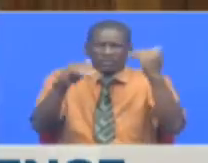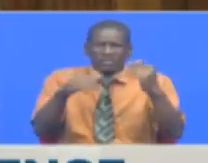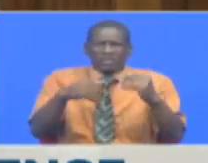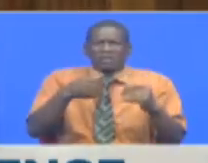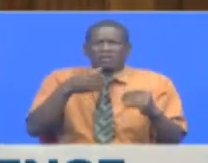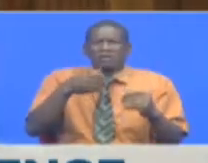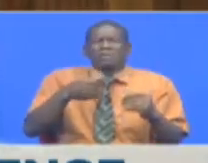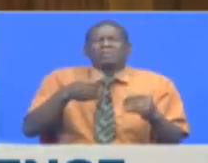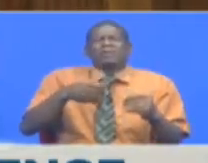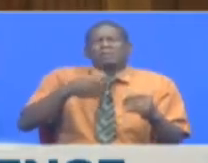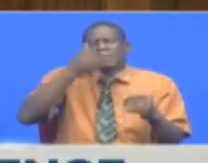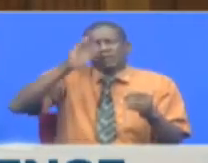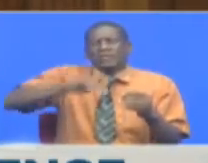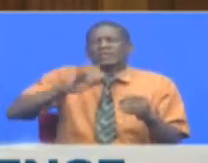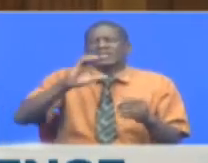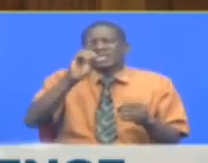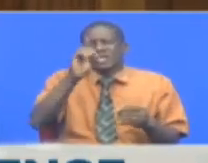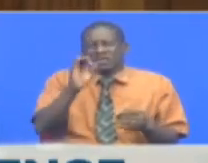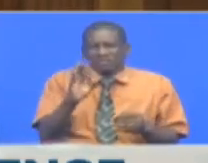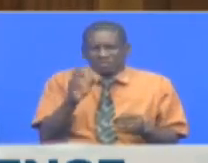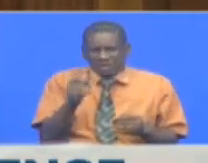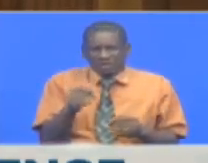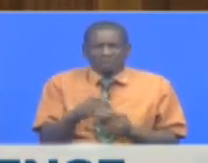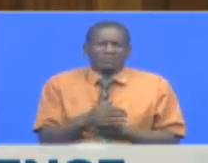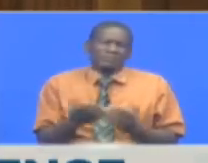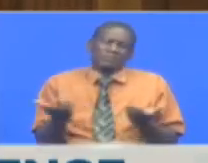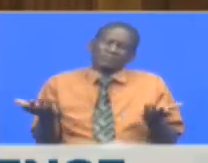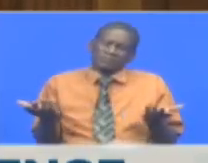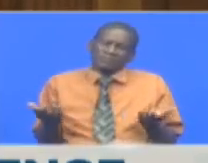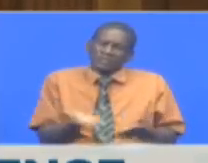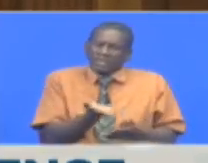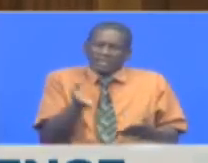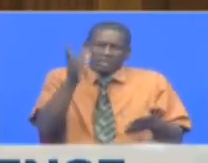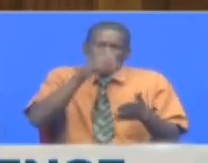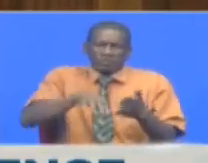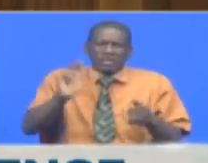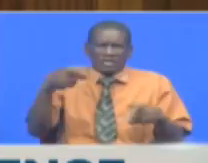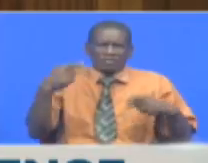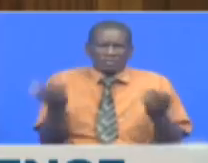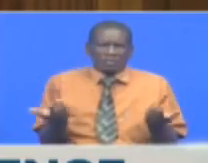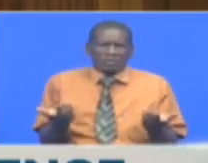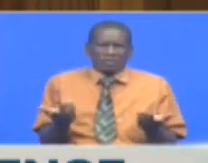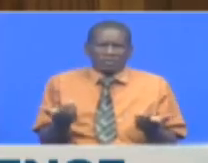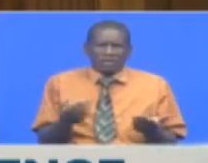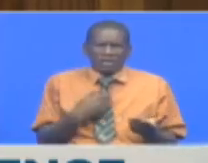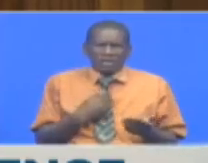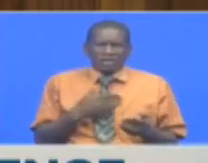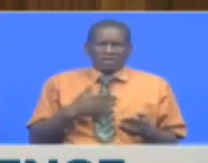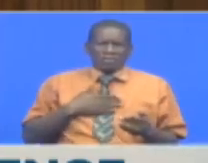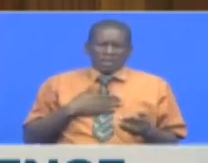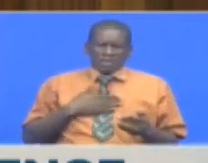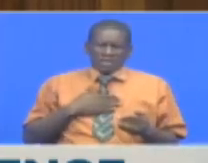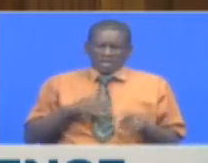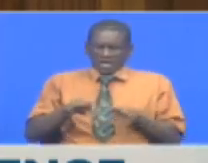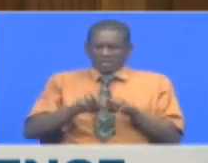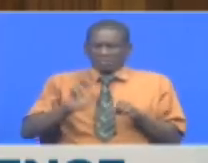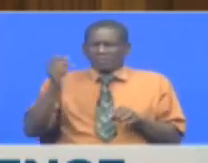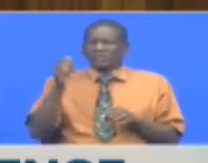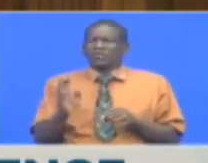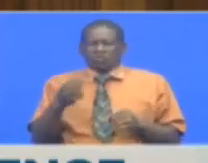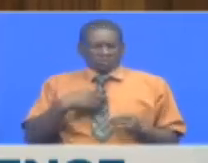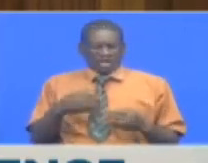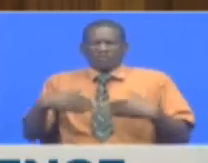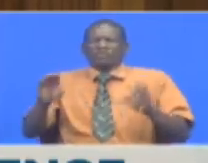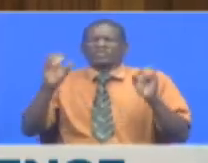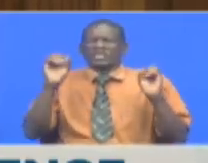CDF. All right? So this is what Kenyans have lost. I, Uhuru, have not lost anything.